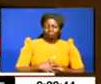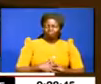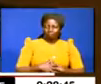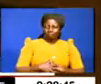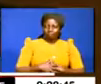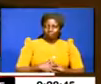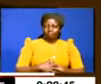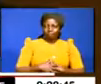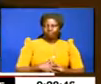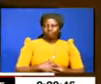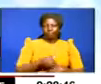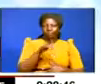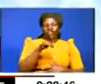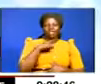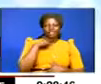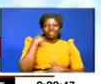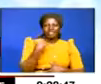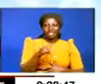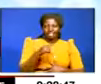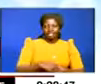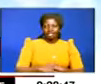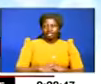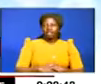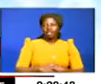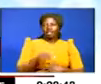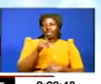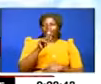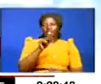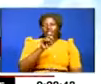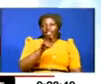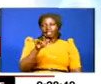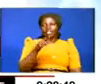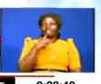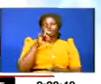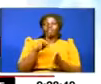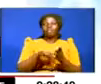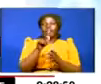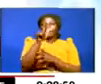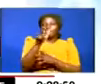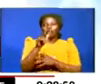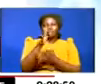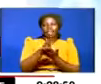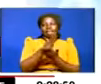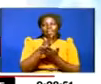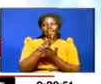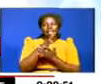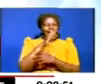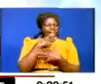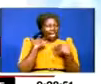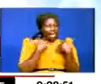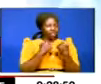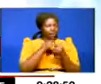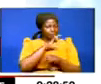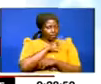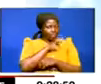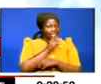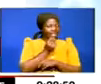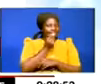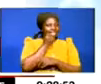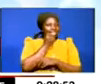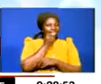You're being funny. Kerry wrote, someone is sharing the health benefits of eating cabbage. January